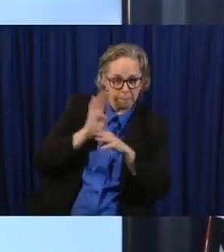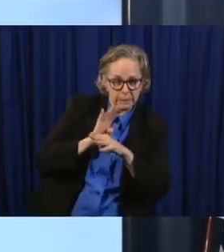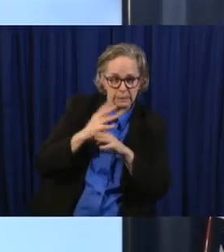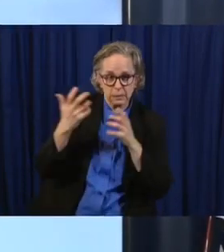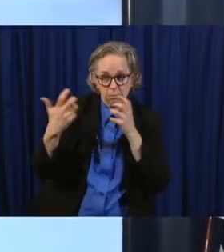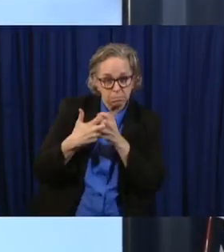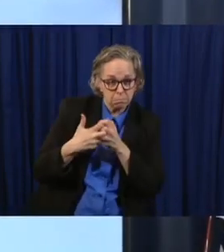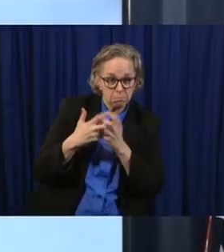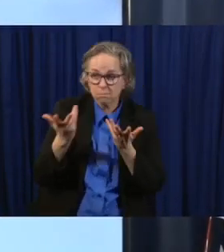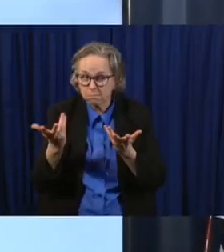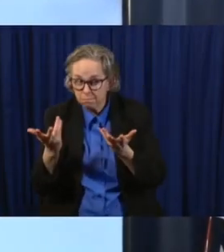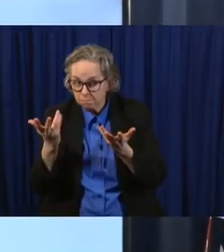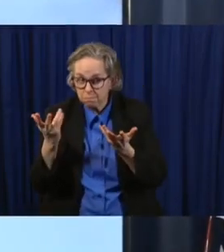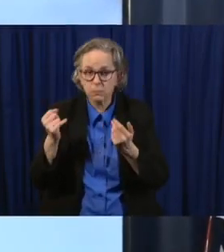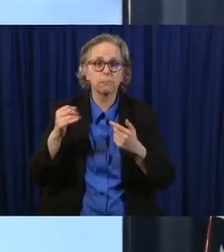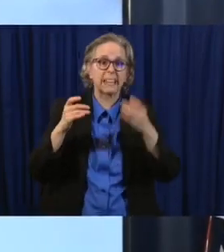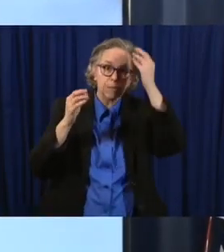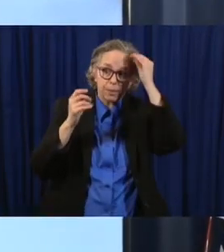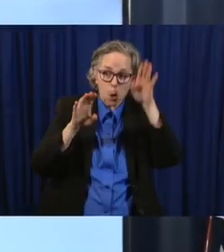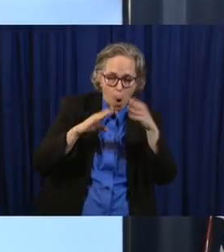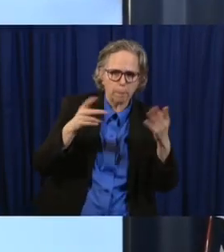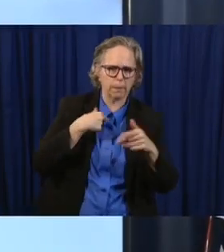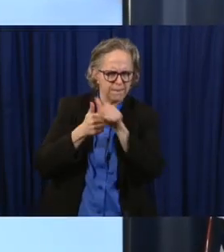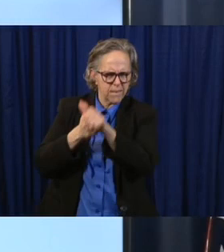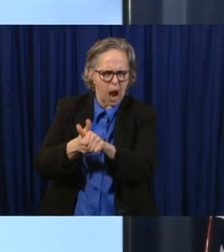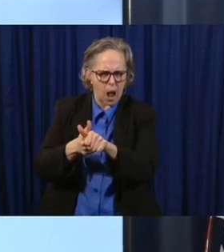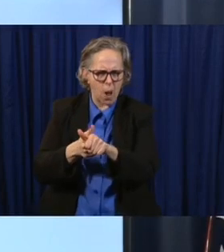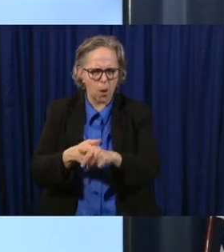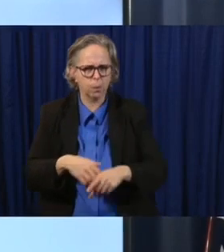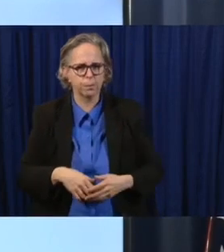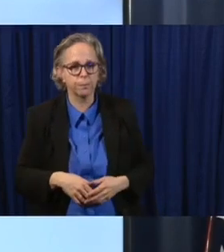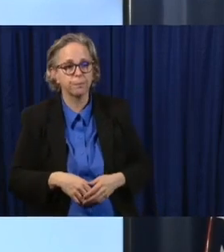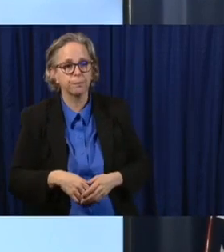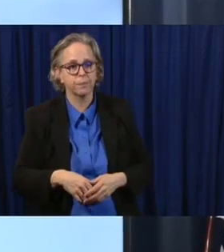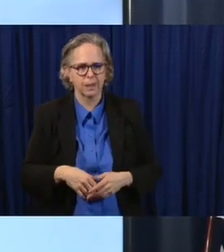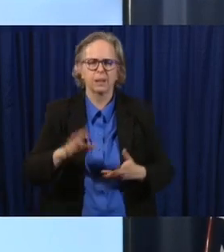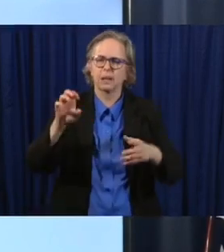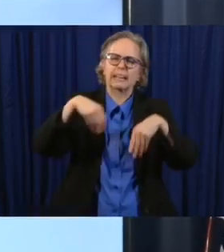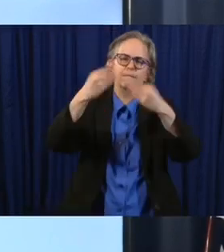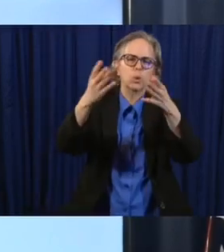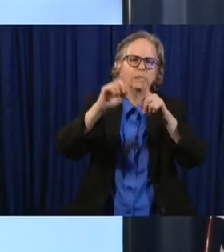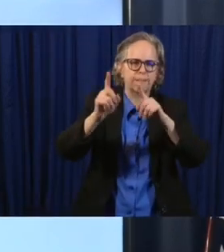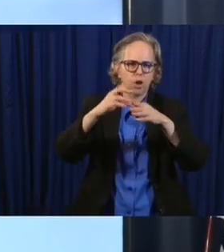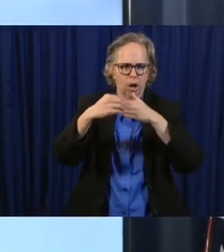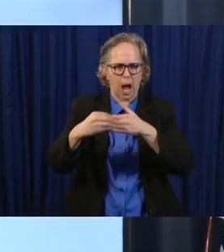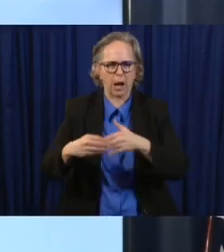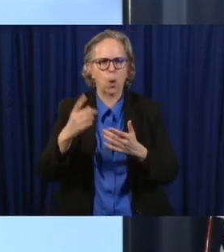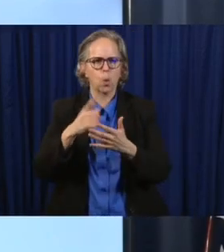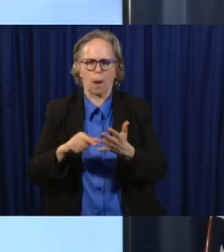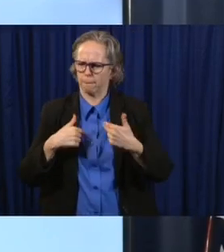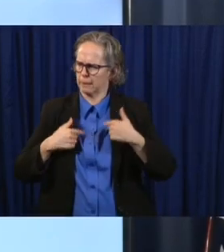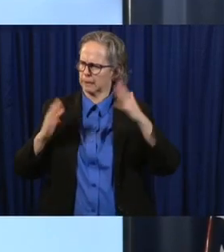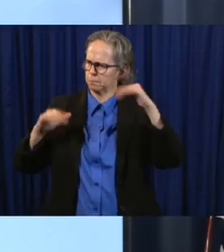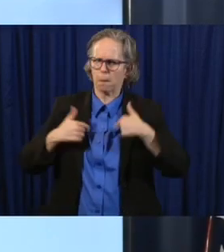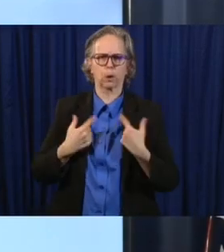date, distribution company, construction company will have all of that available.